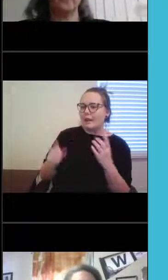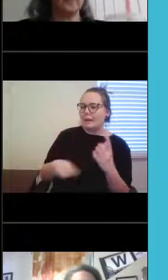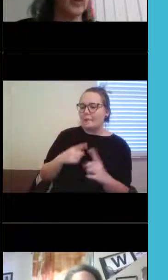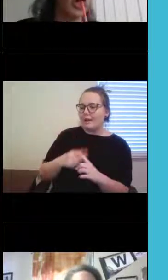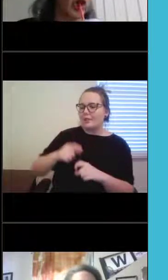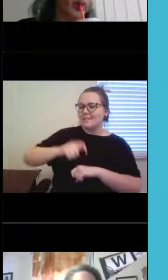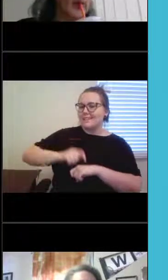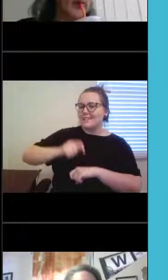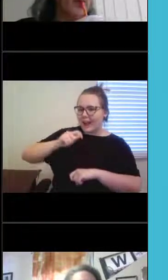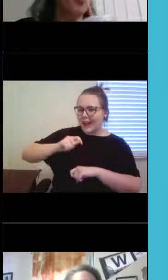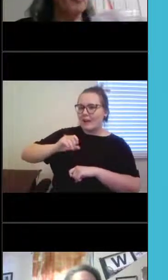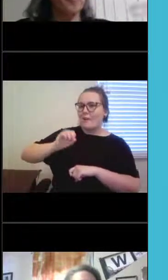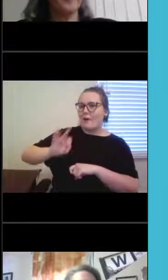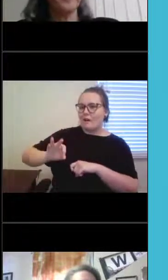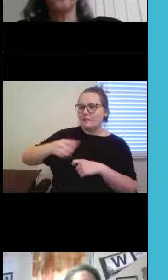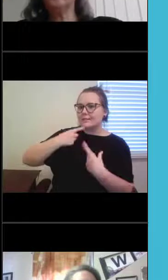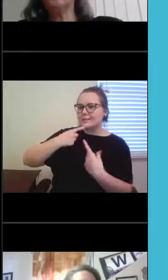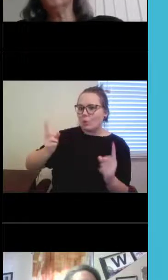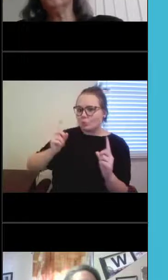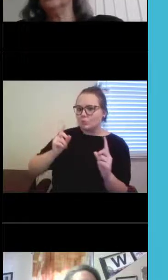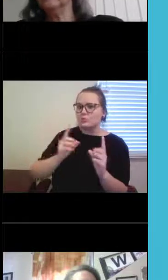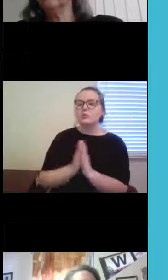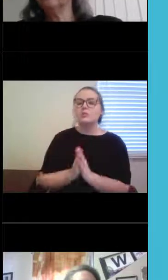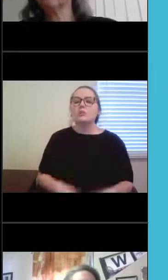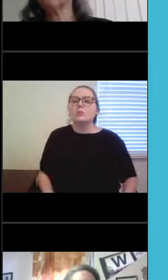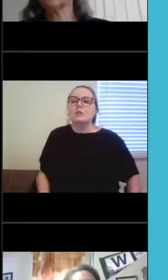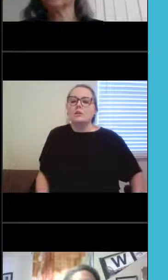of disclosure. I've